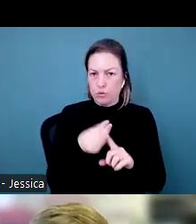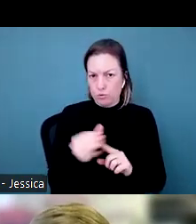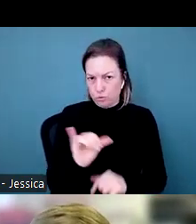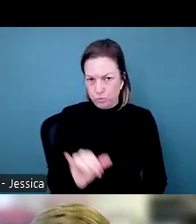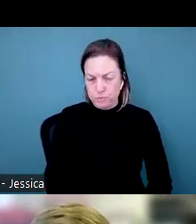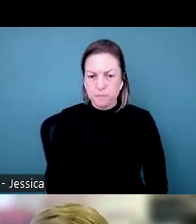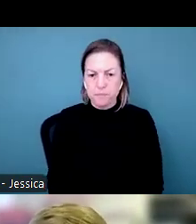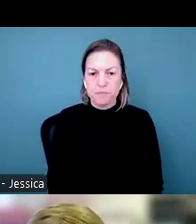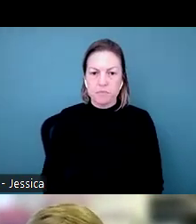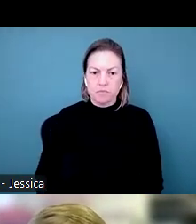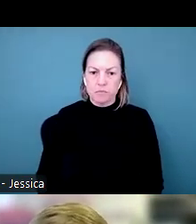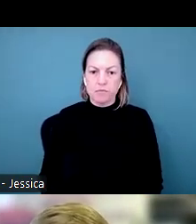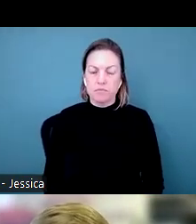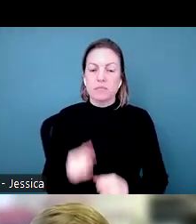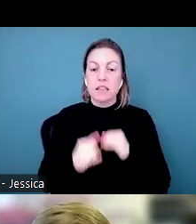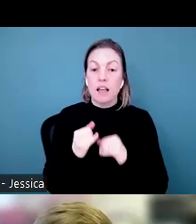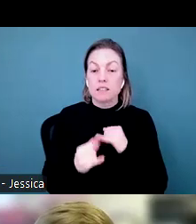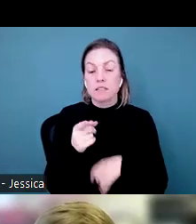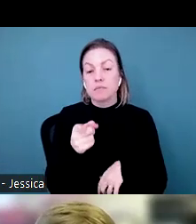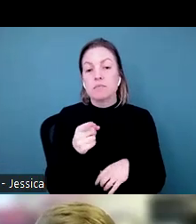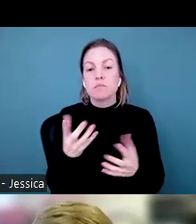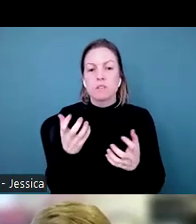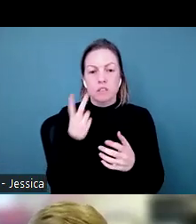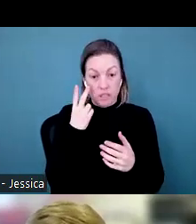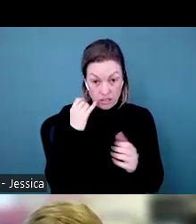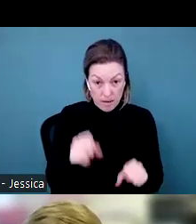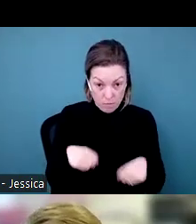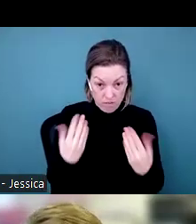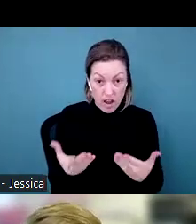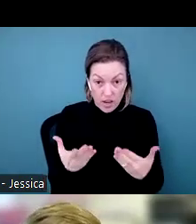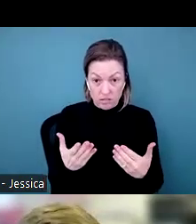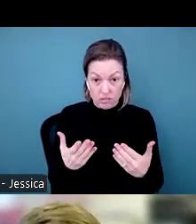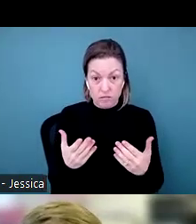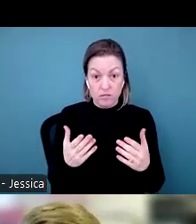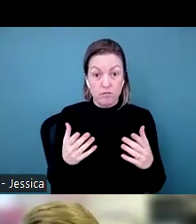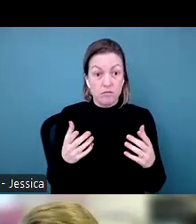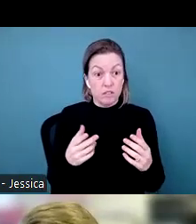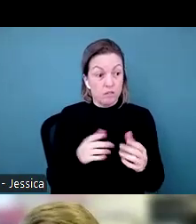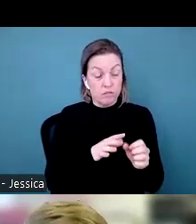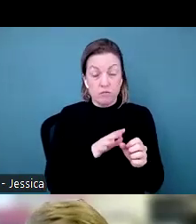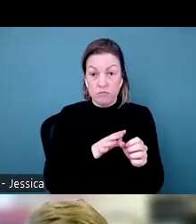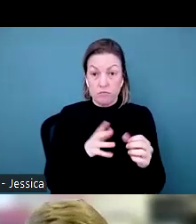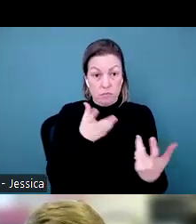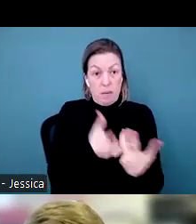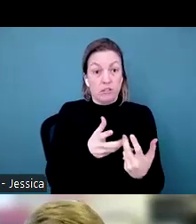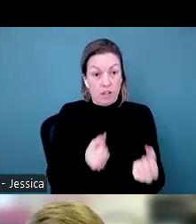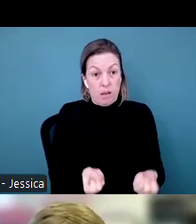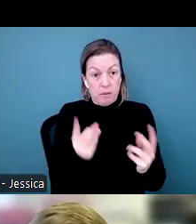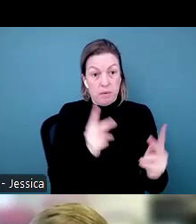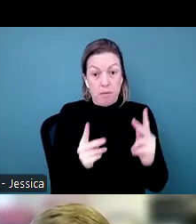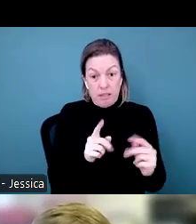The last item here, we wanted to see if we could provide this training at scale and leverage the existing resources, not reinvent the